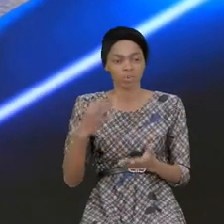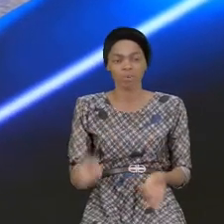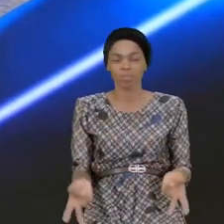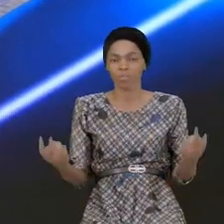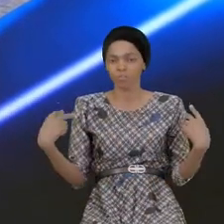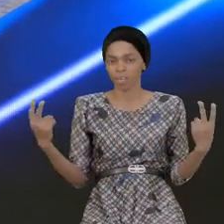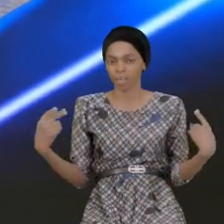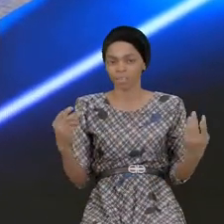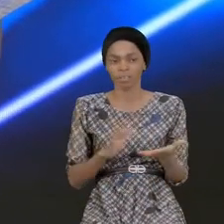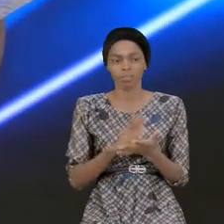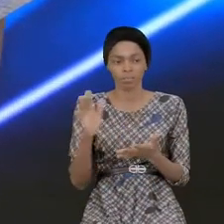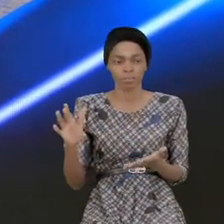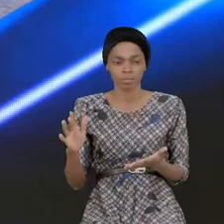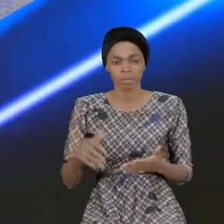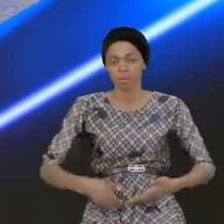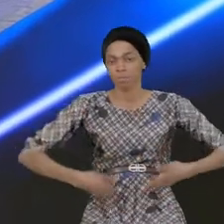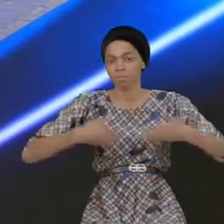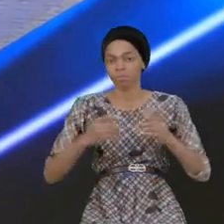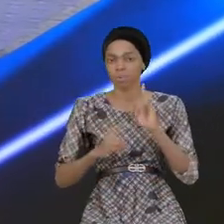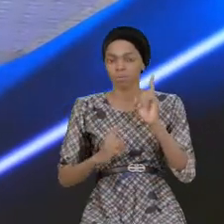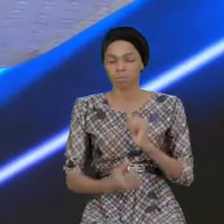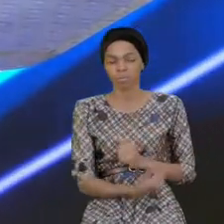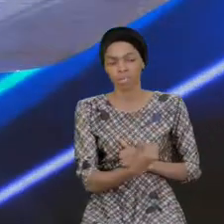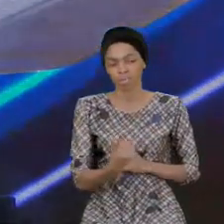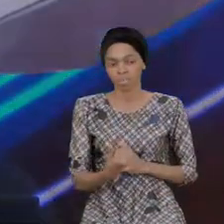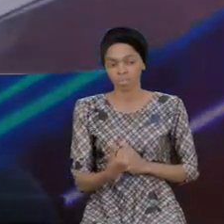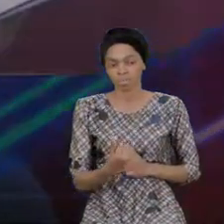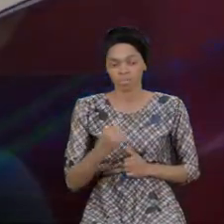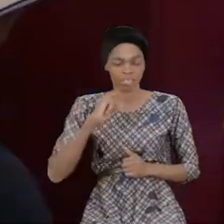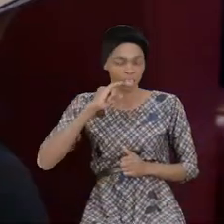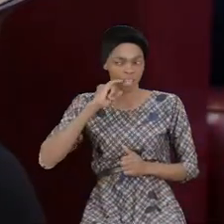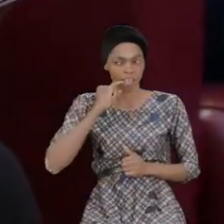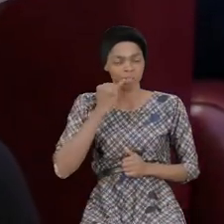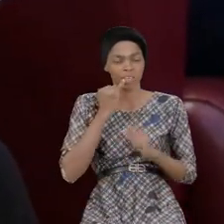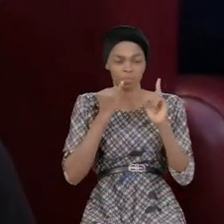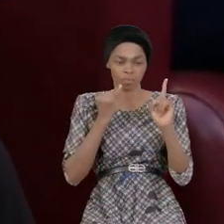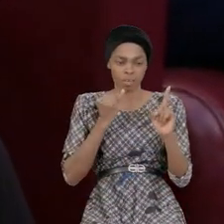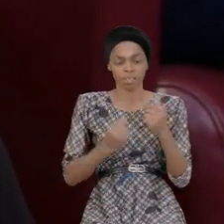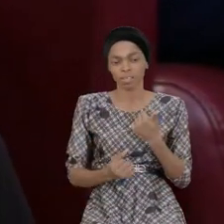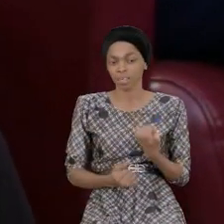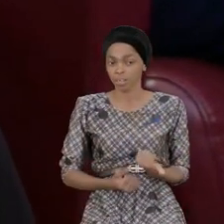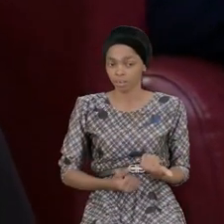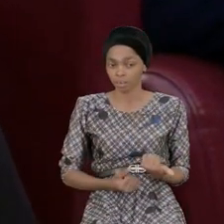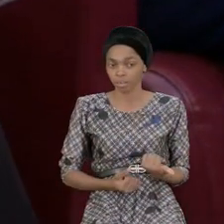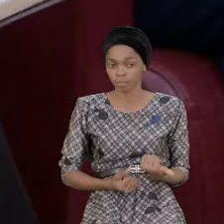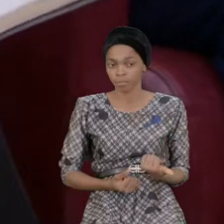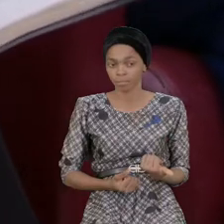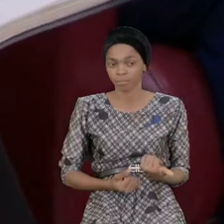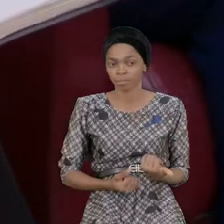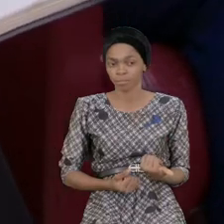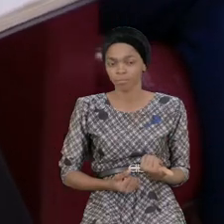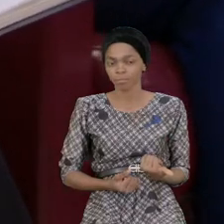of vainglory, provoking one another, envying one